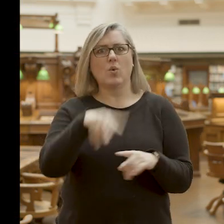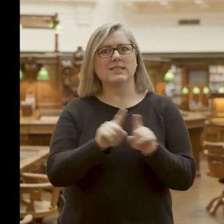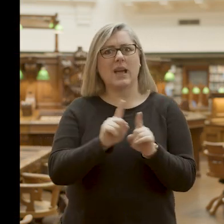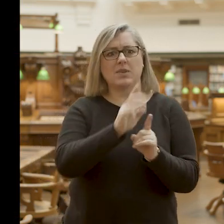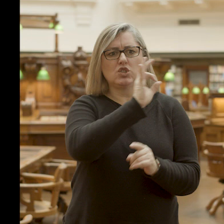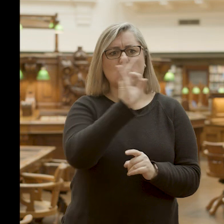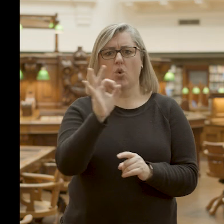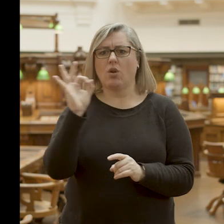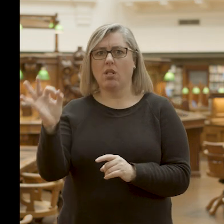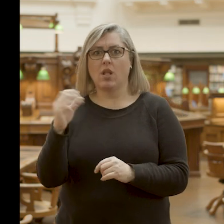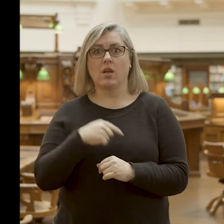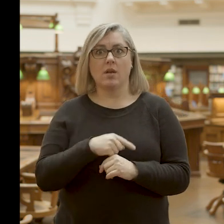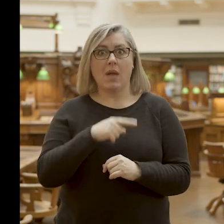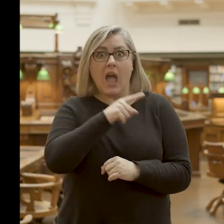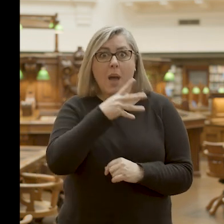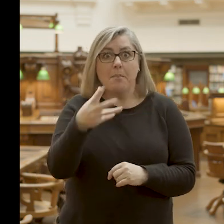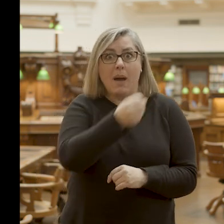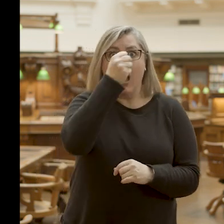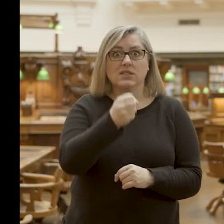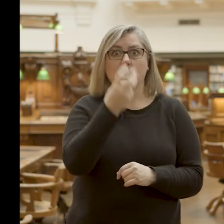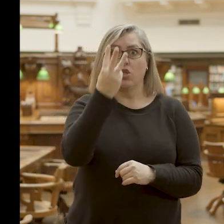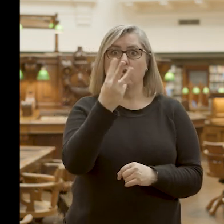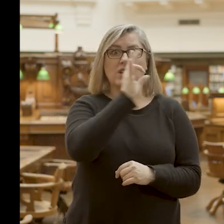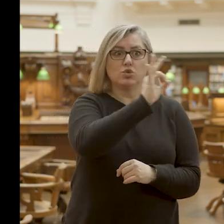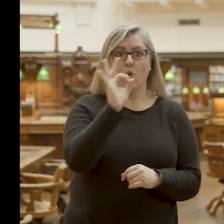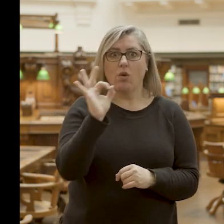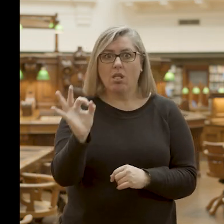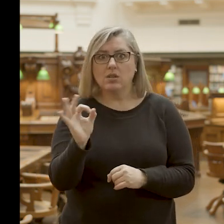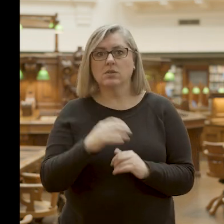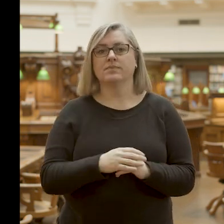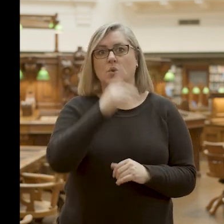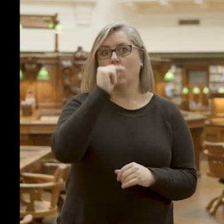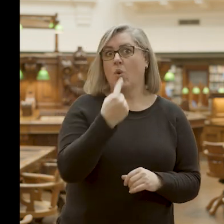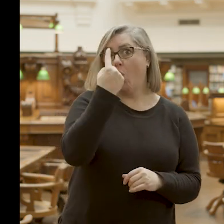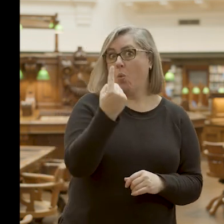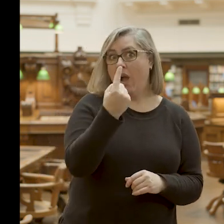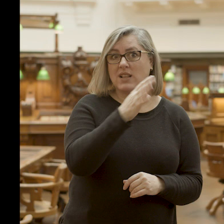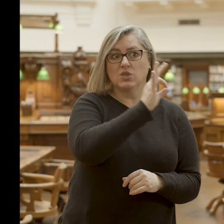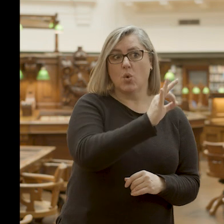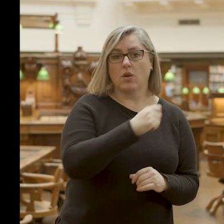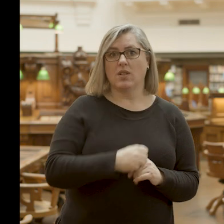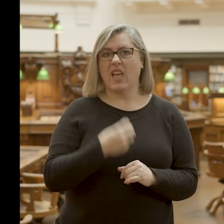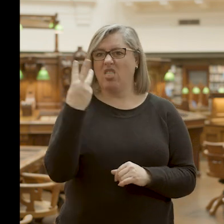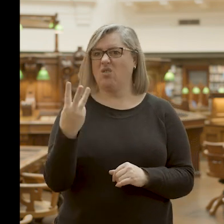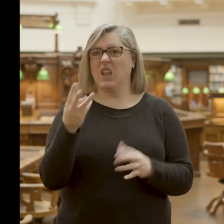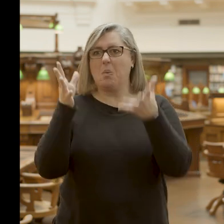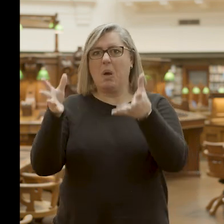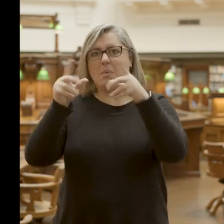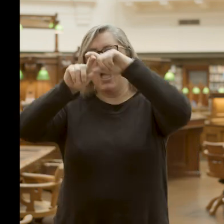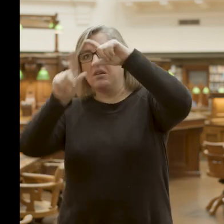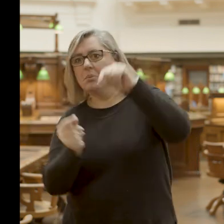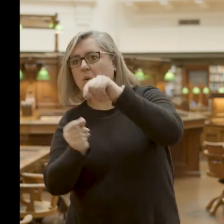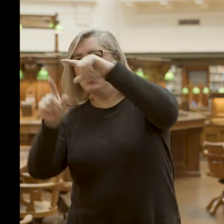no reason why they have to be three circles. They could be one circle and three kind of weird crescenty